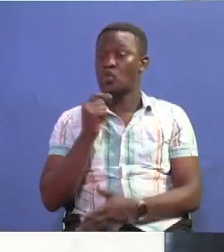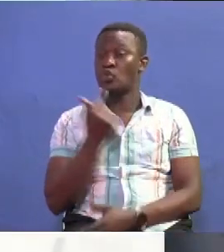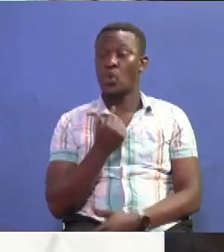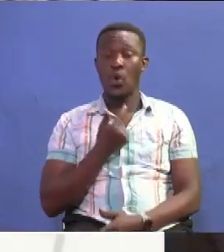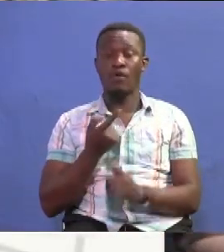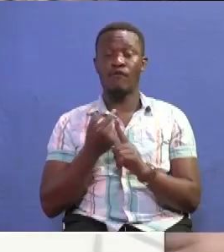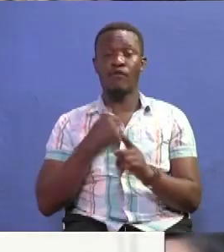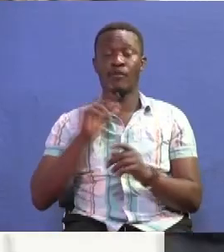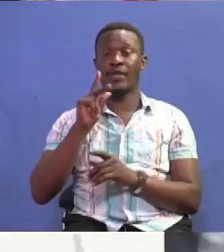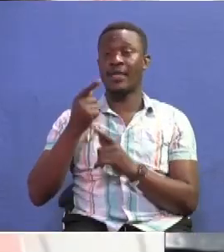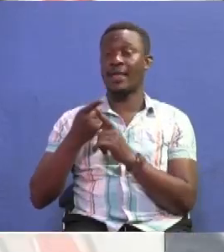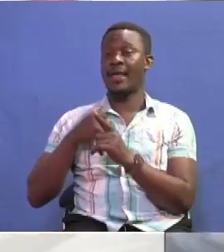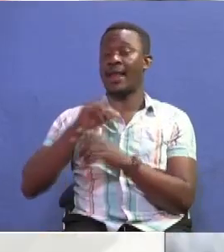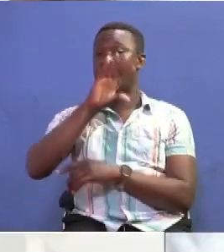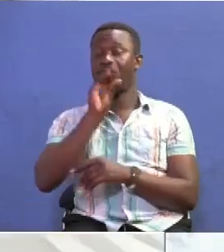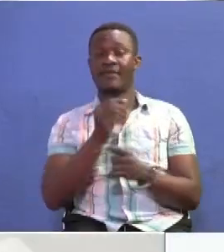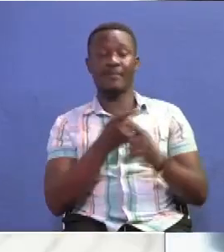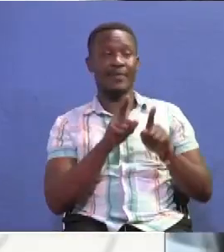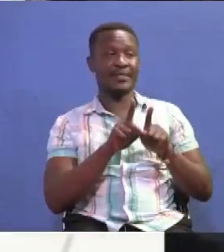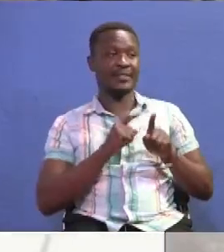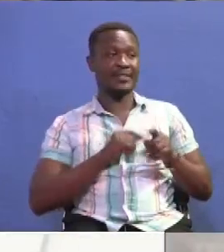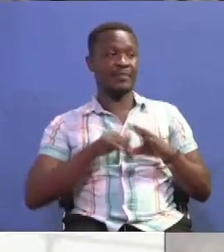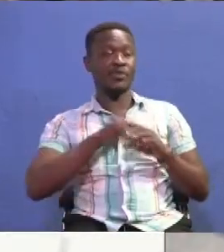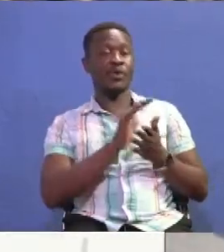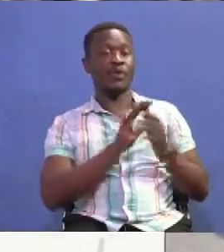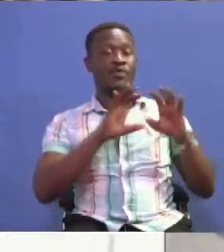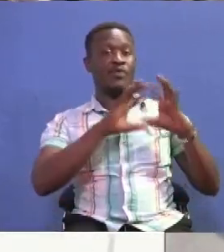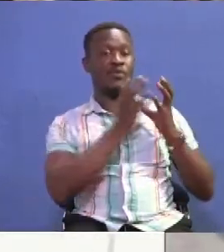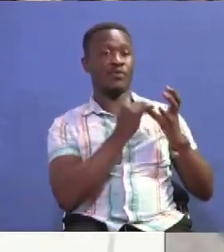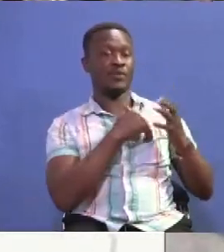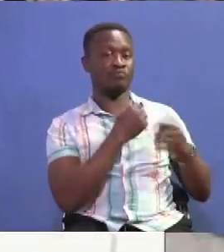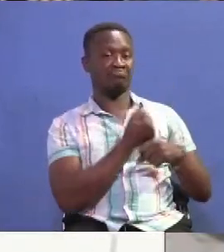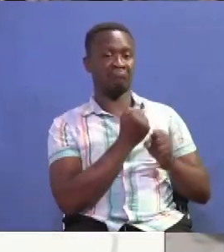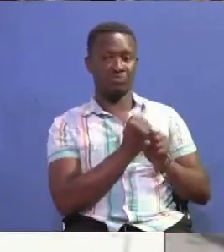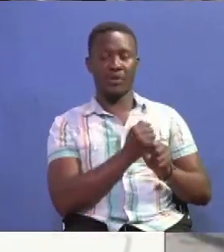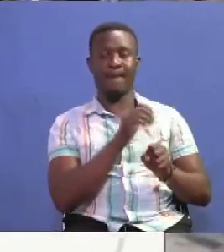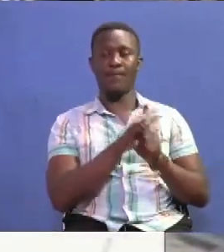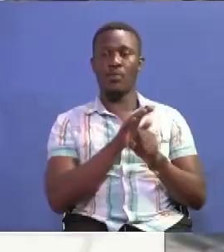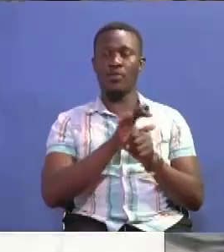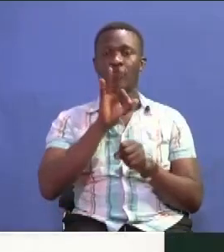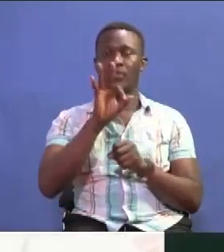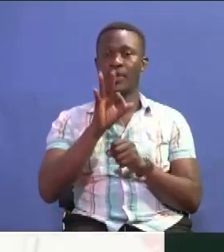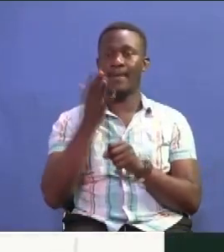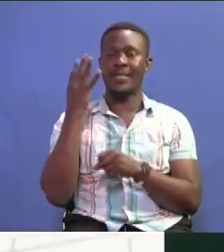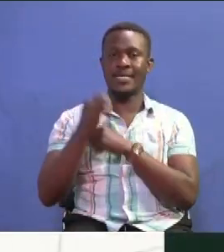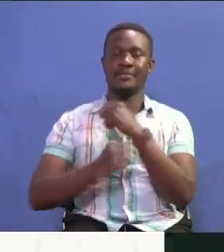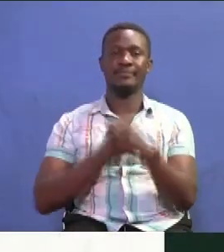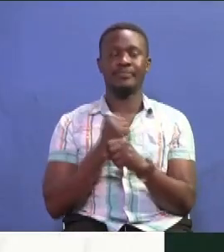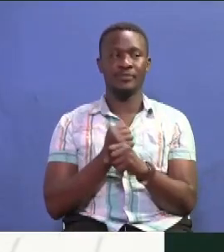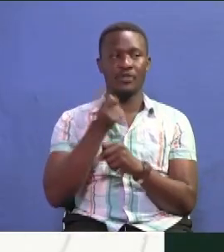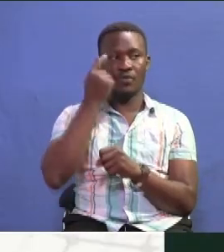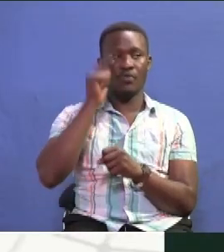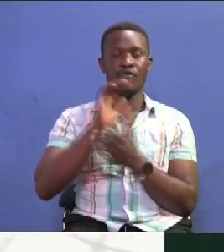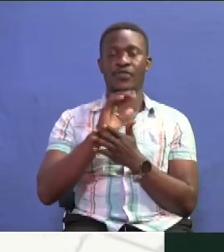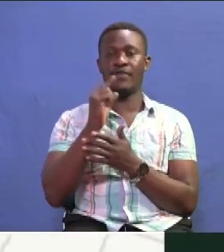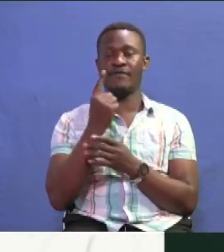from within Kenya and Africa, but throughout the world from its establishment more than three decades ago. It is from such